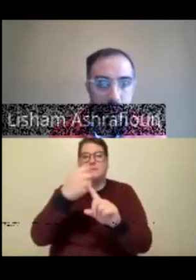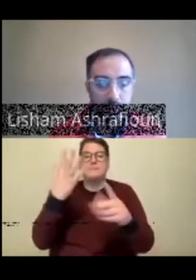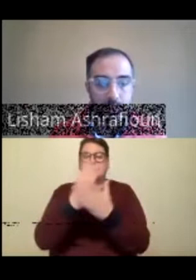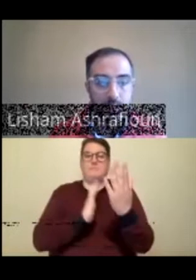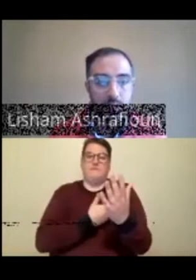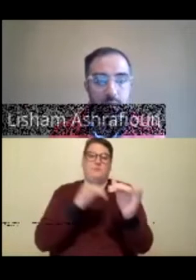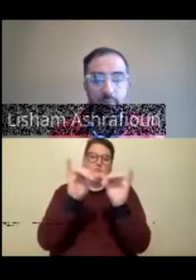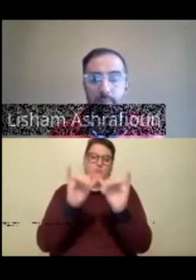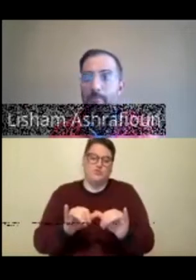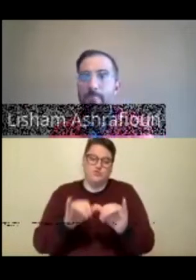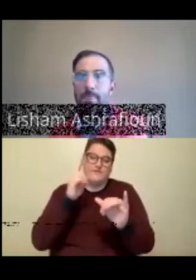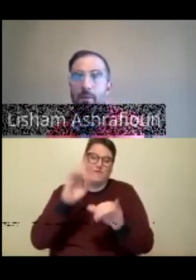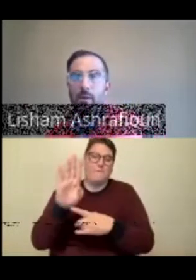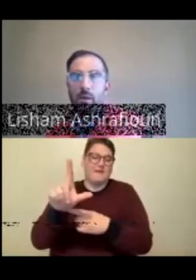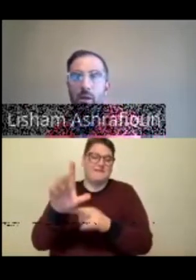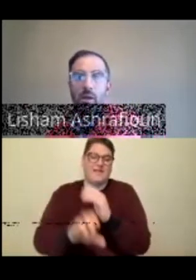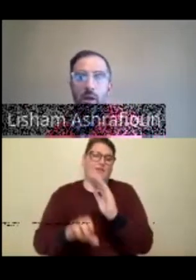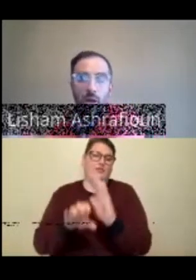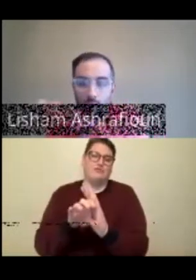baseline characteristics.